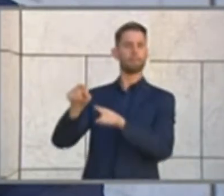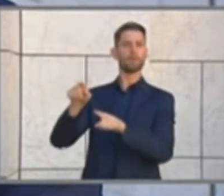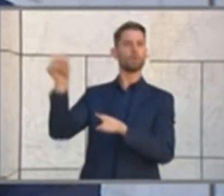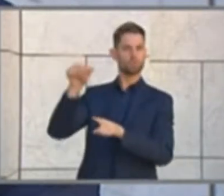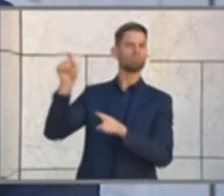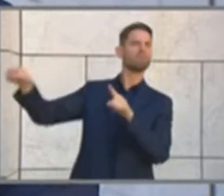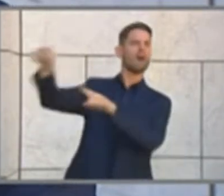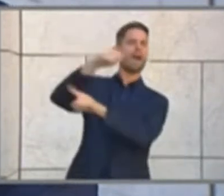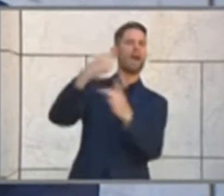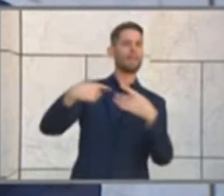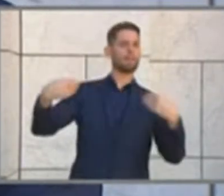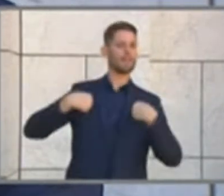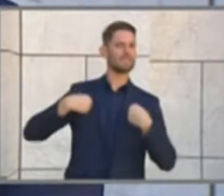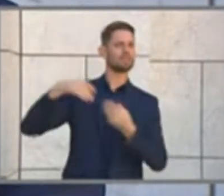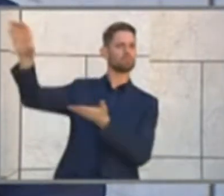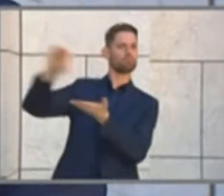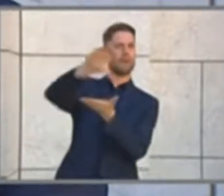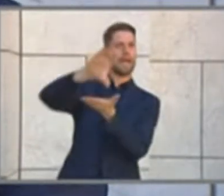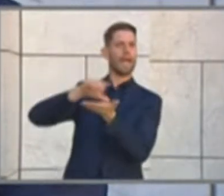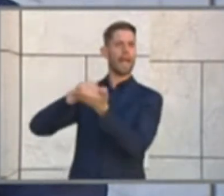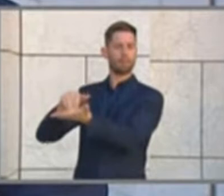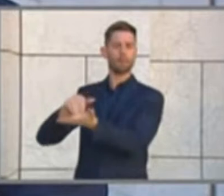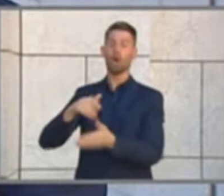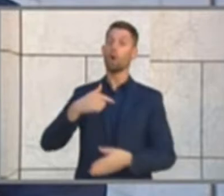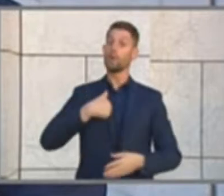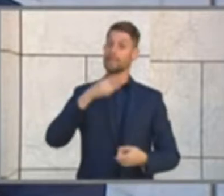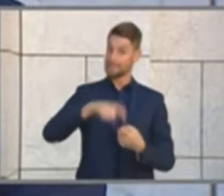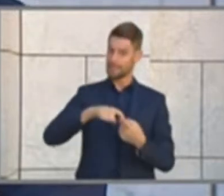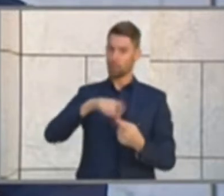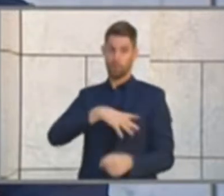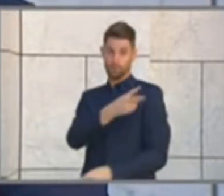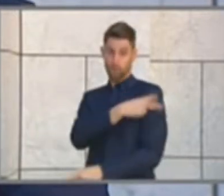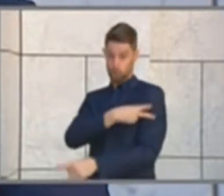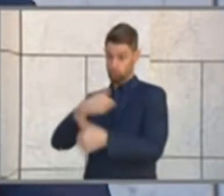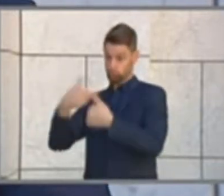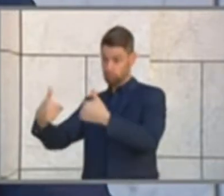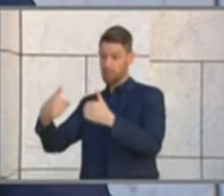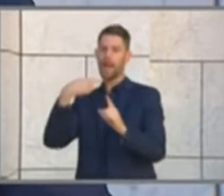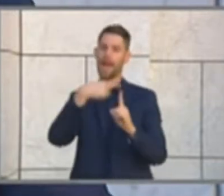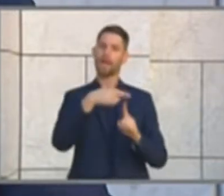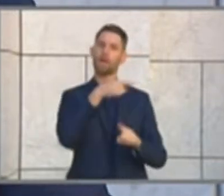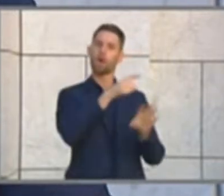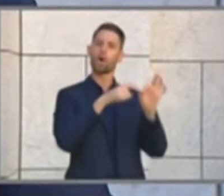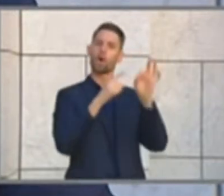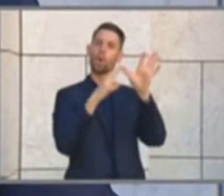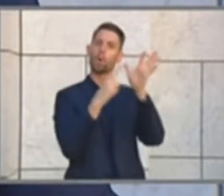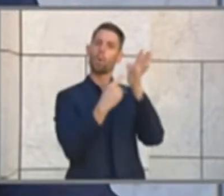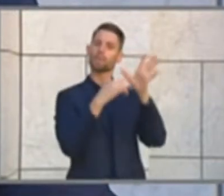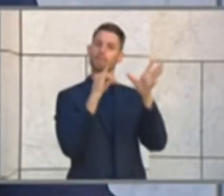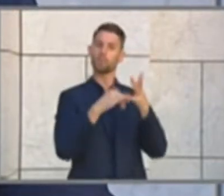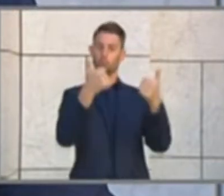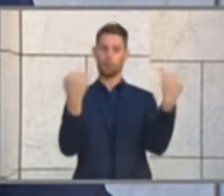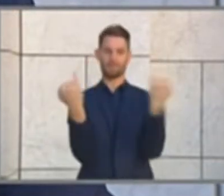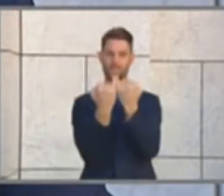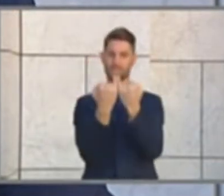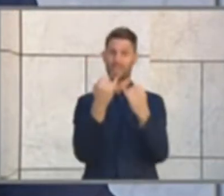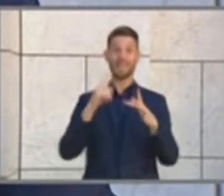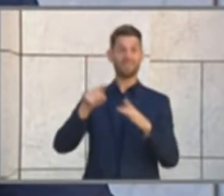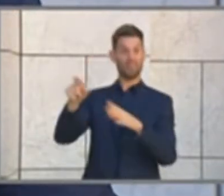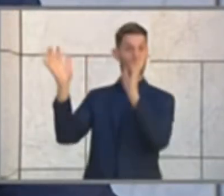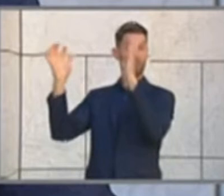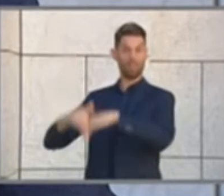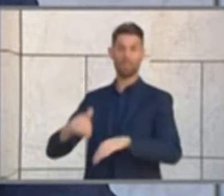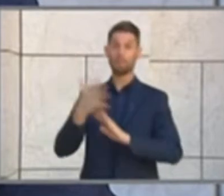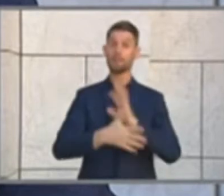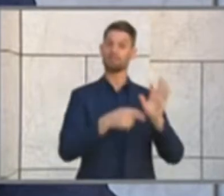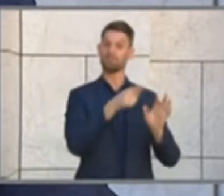Australia. We want to see these two airlines flying and competing and giving a great deal to the flying public, and to ensure that the freight keeps